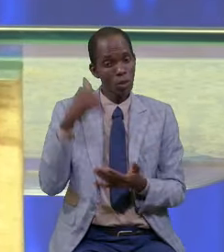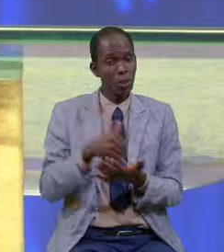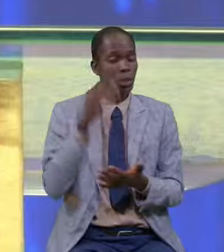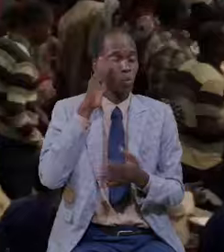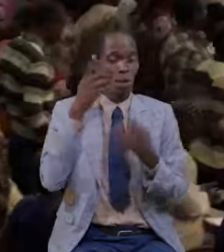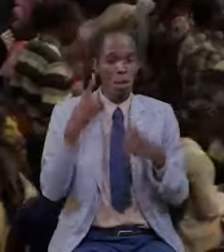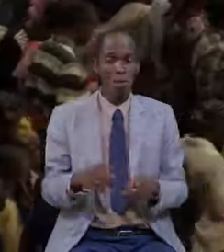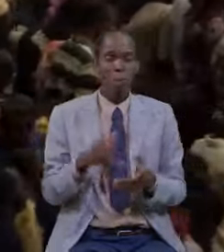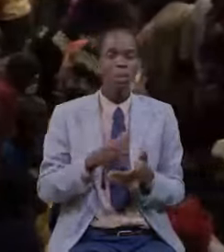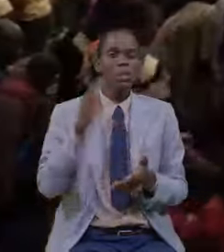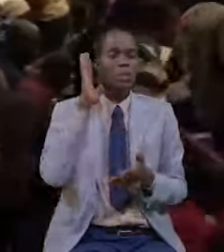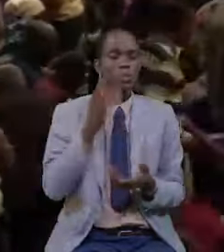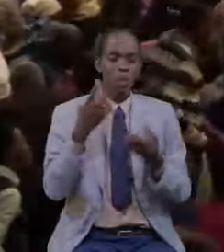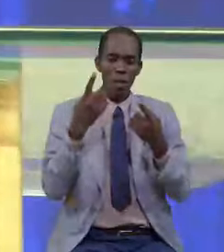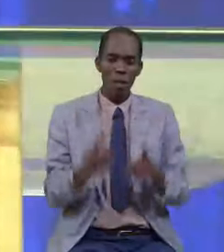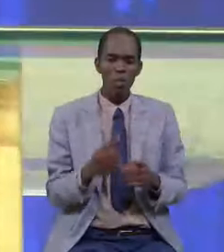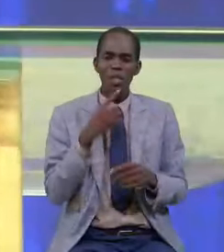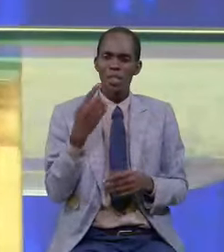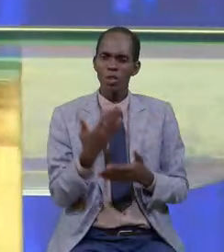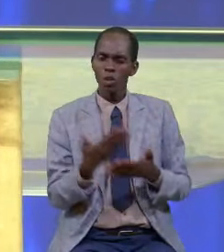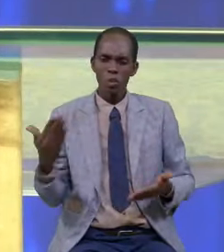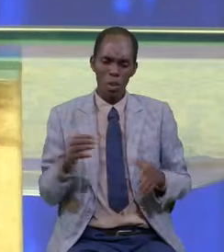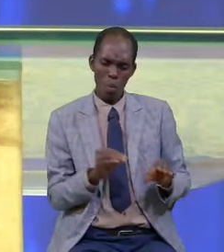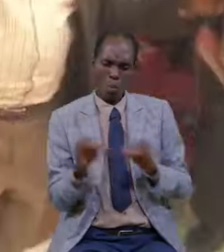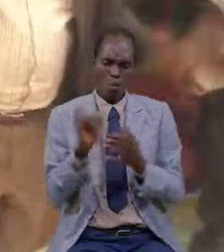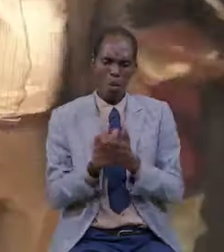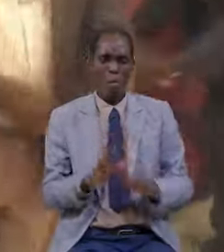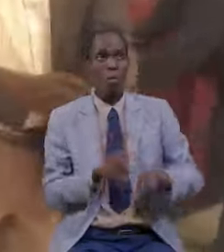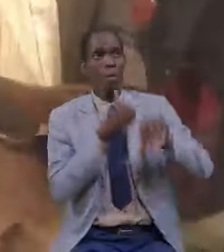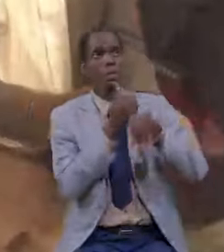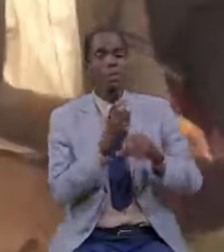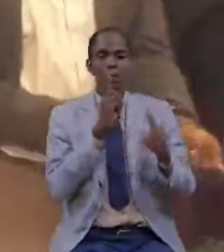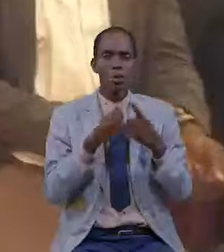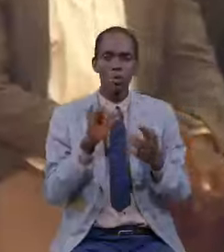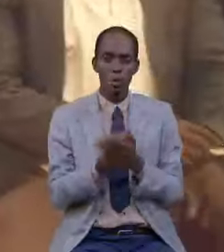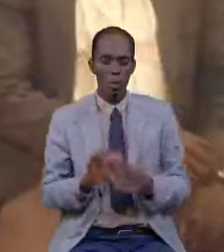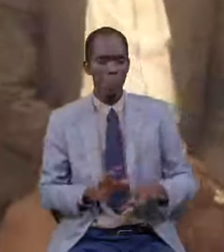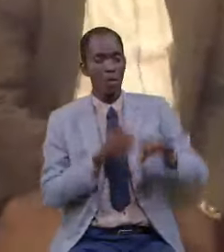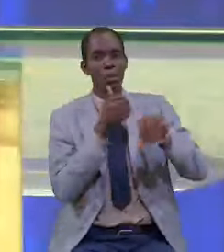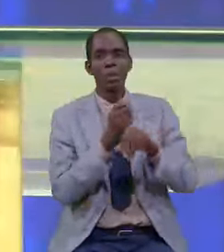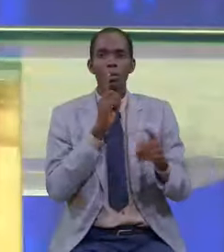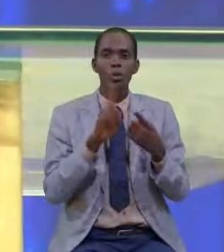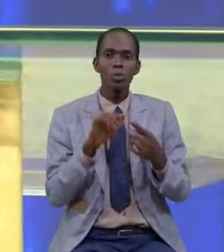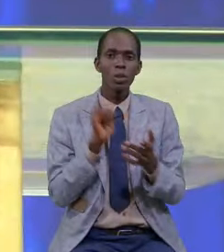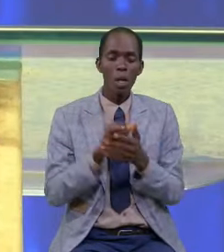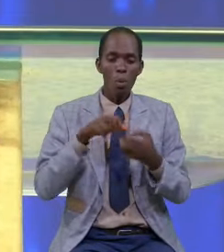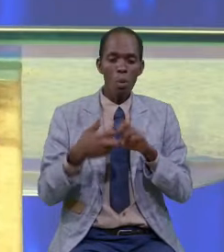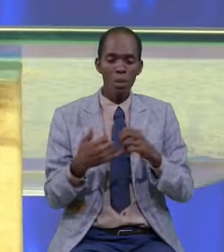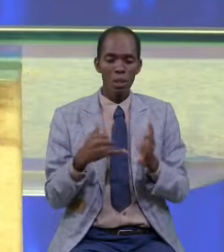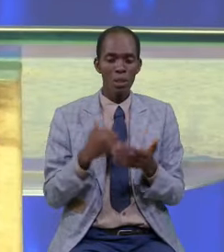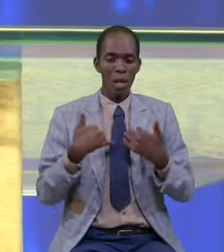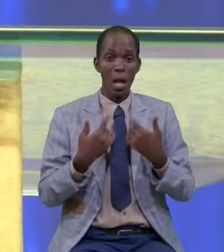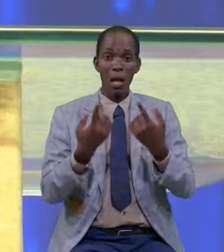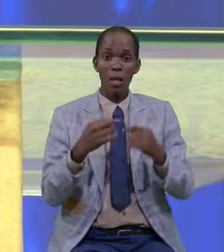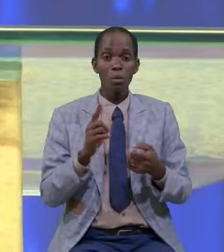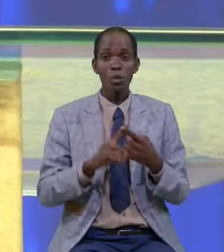to pass. Say something. Move that mountain. Speak to that mountain. Speak to that problem. It has come to pass. It has come to